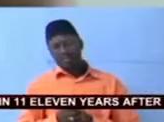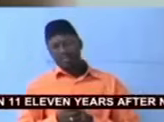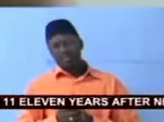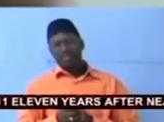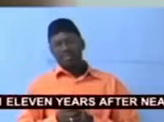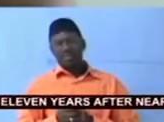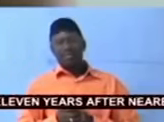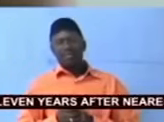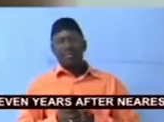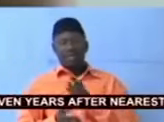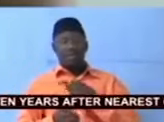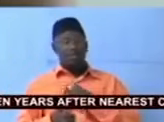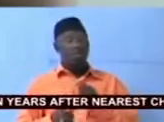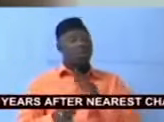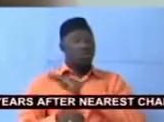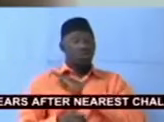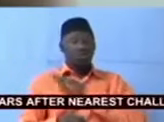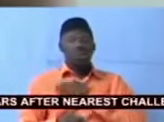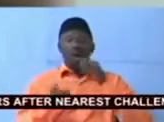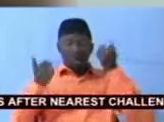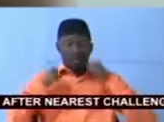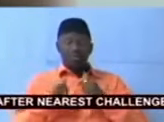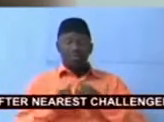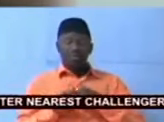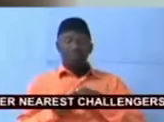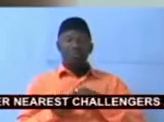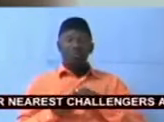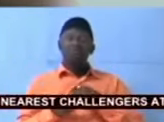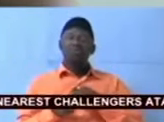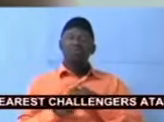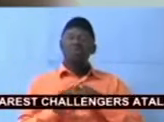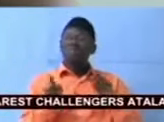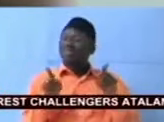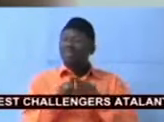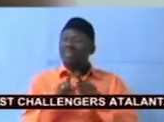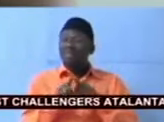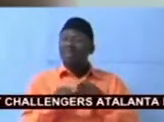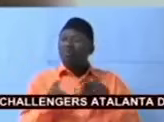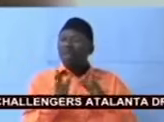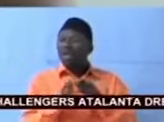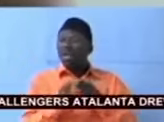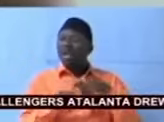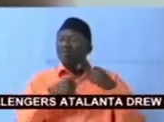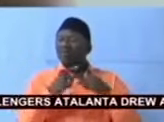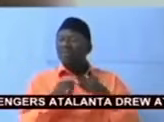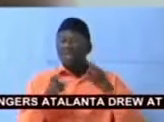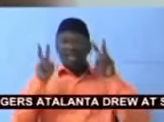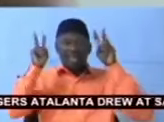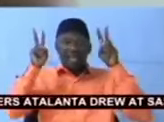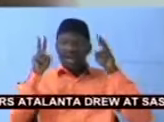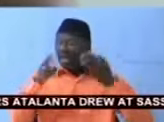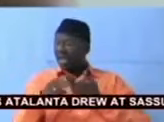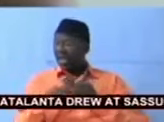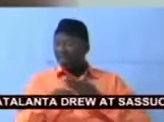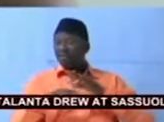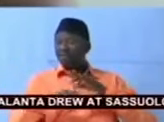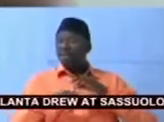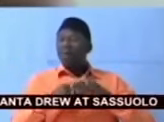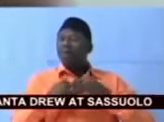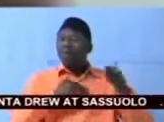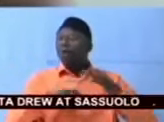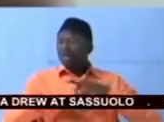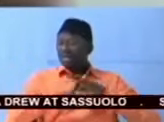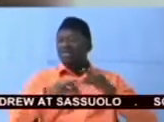to cases where the government, Yaya Jammeh, had an interest in. Mun naa cee yokk tamit ne lii yëpp so sim daan faral di am daal mooy layoo yoo xam